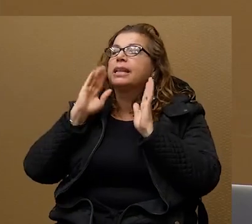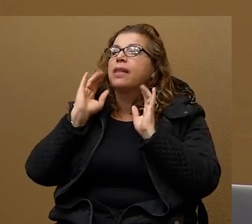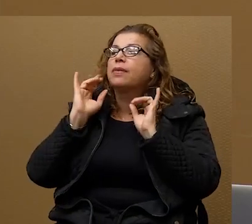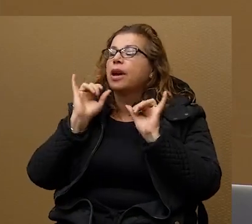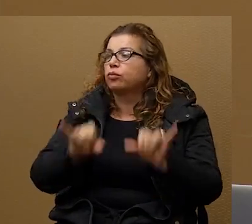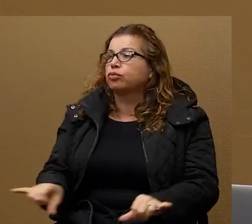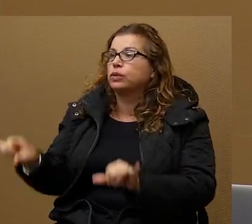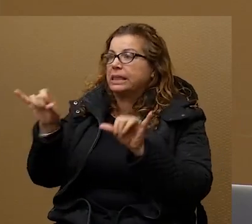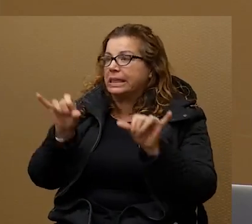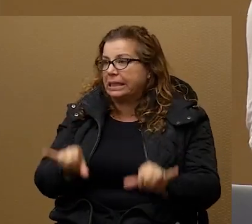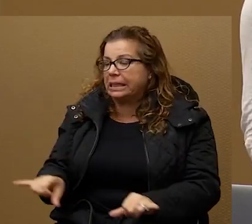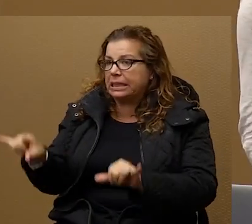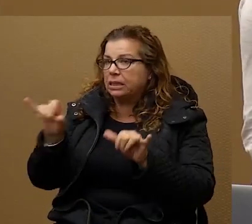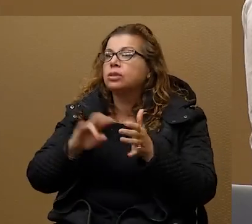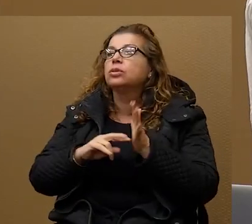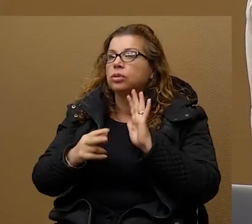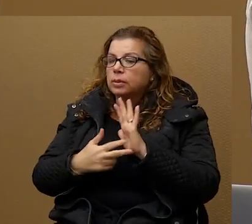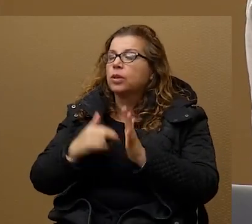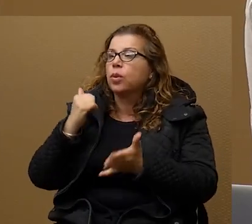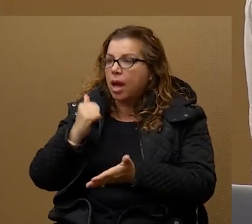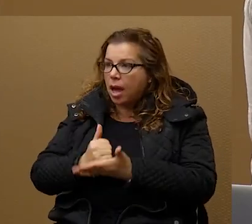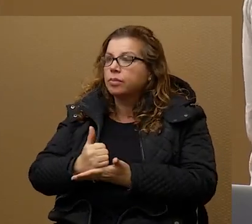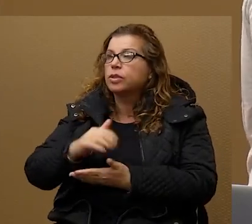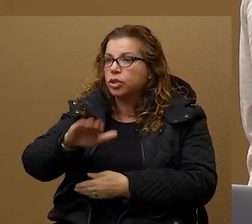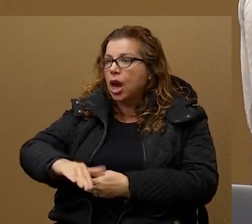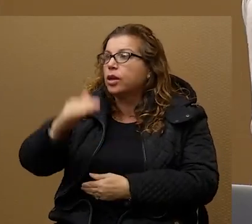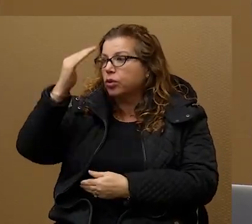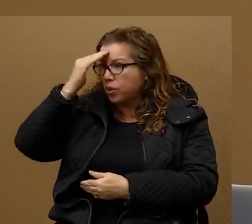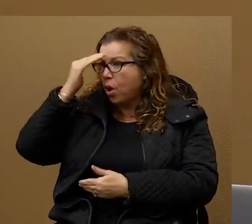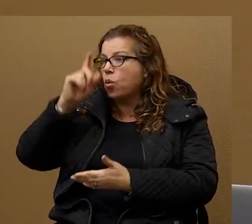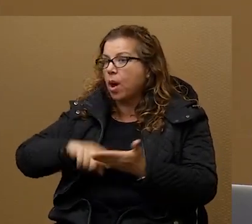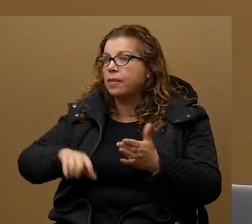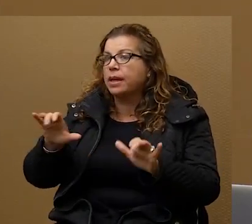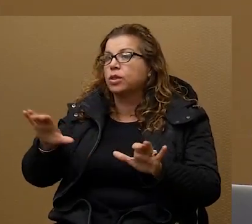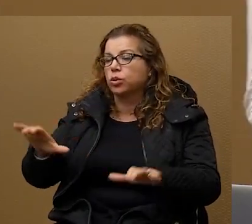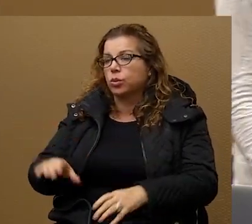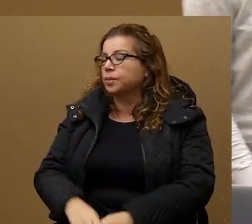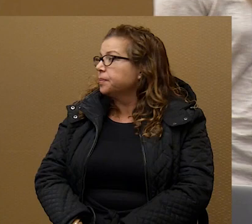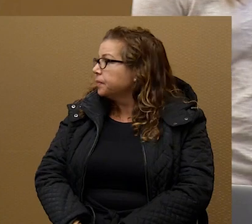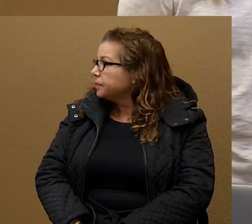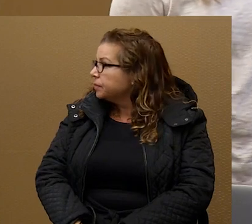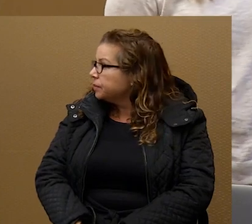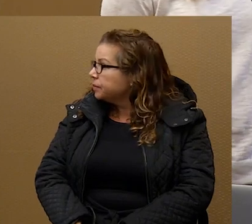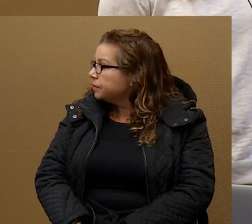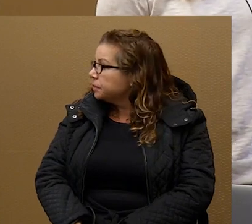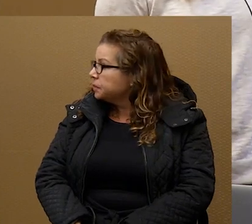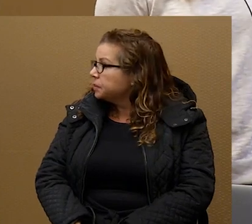child know exactly what needs to be done.